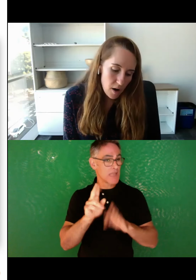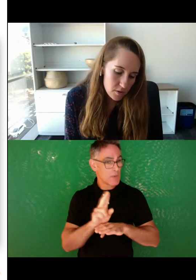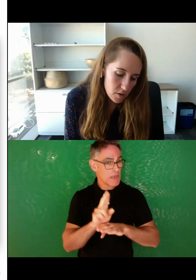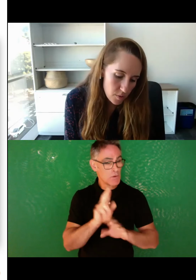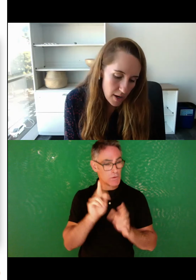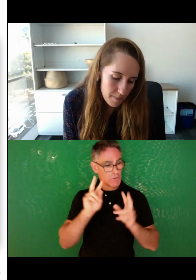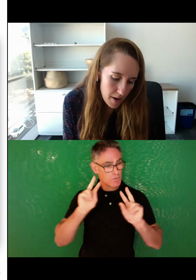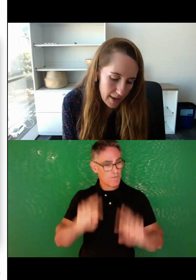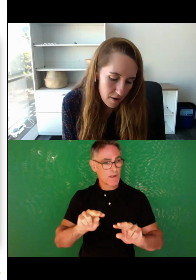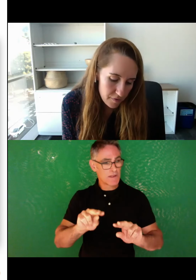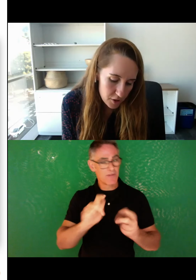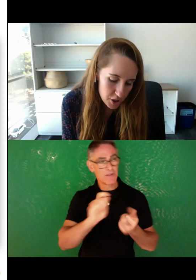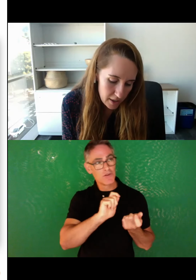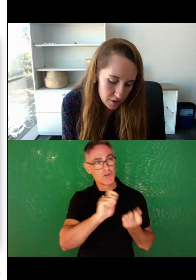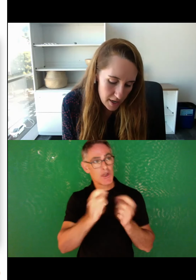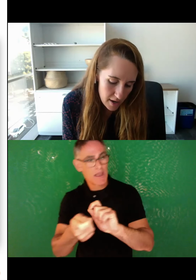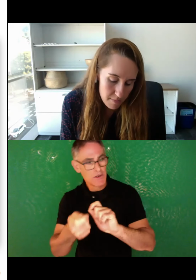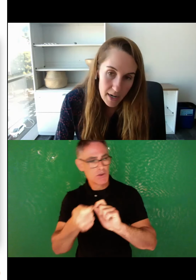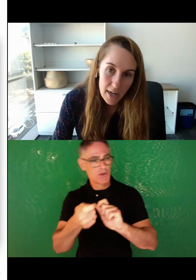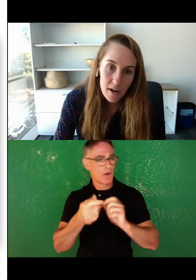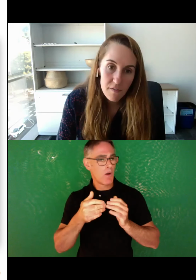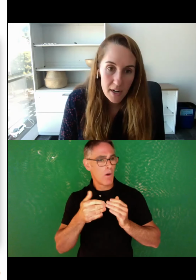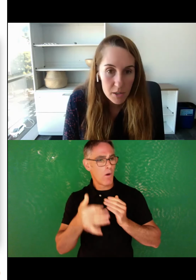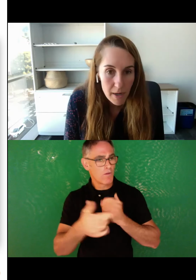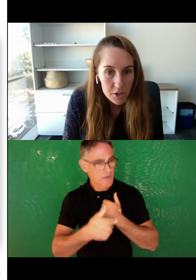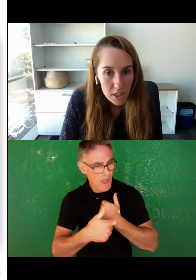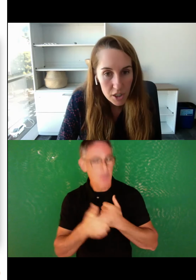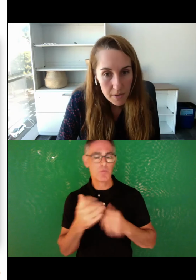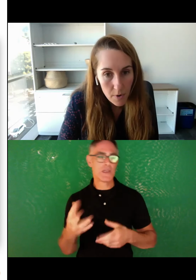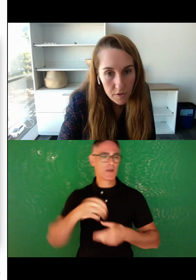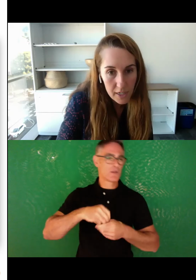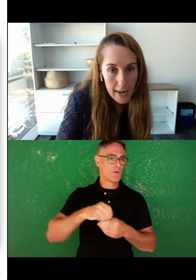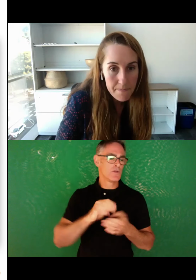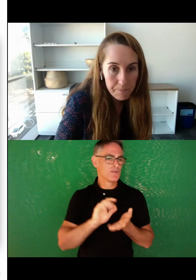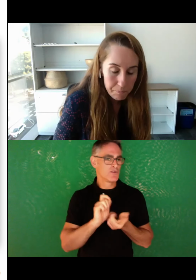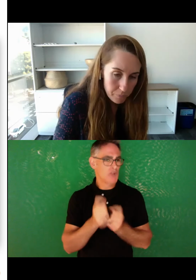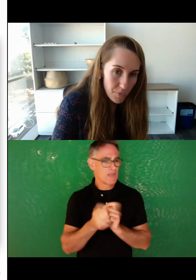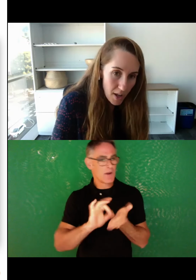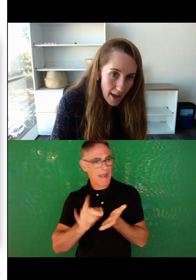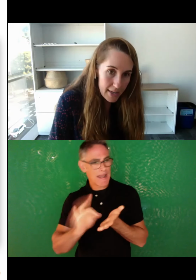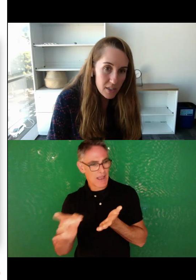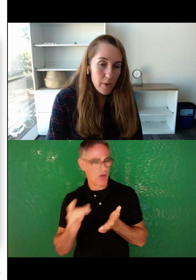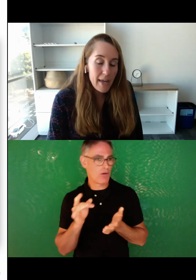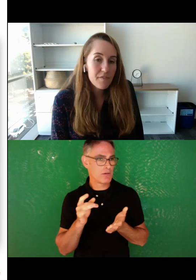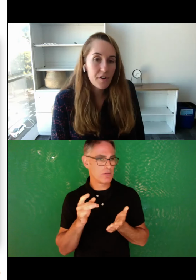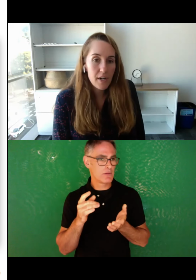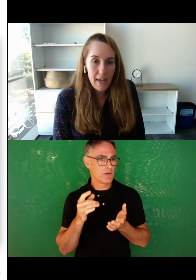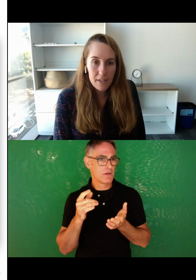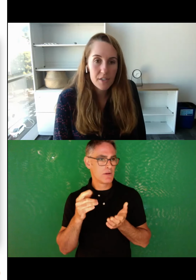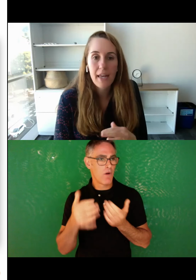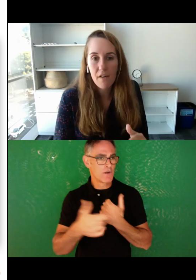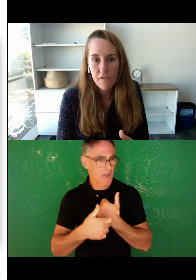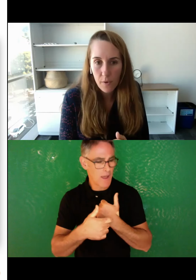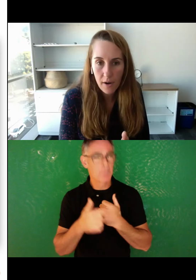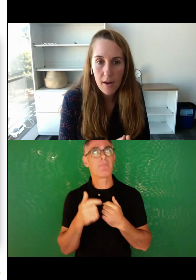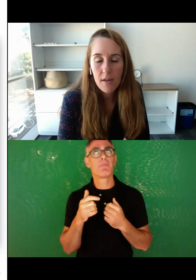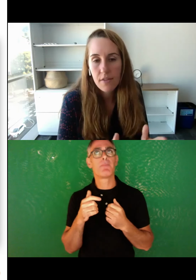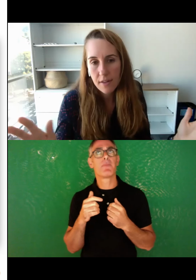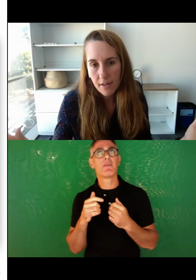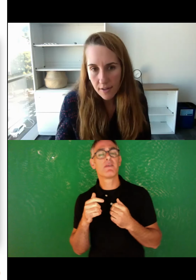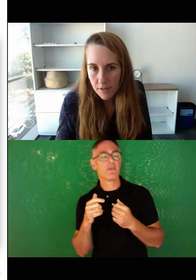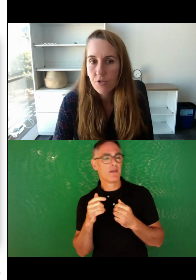we also account for change in Medicare Advantage penetration over time as a way to account